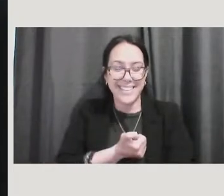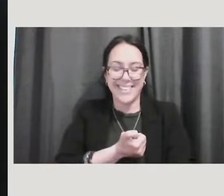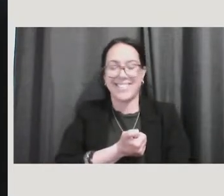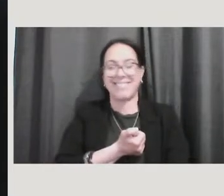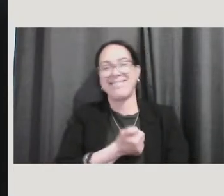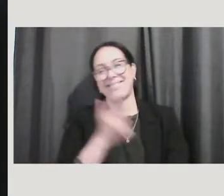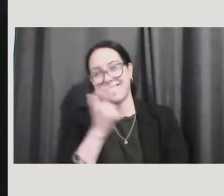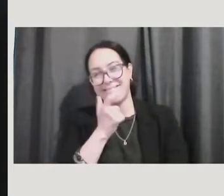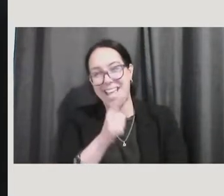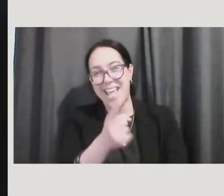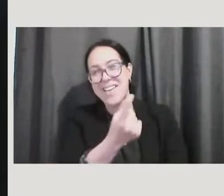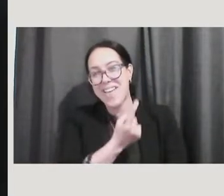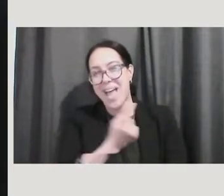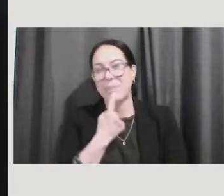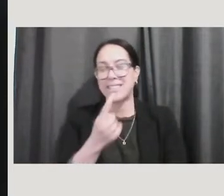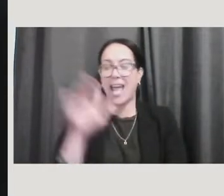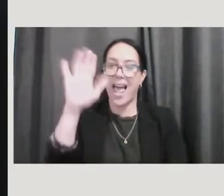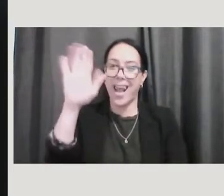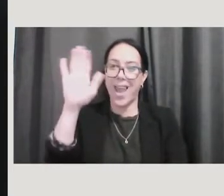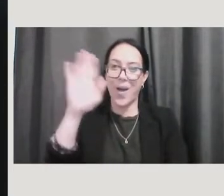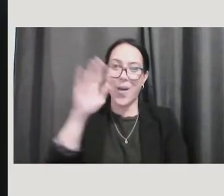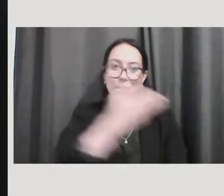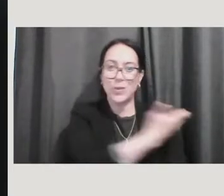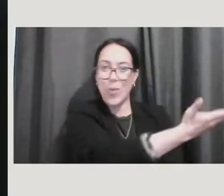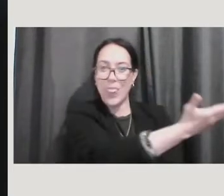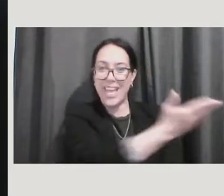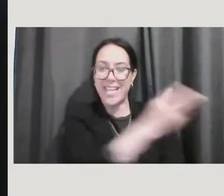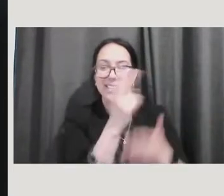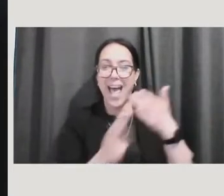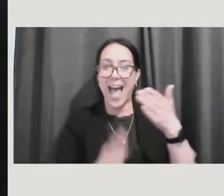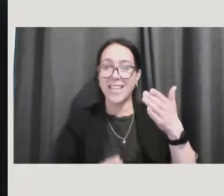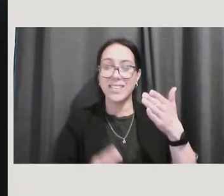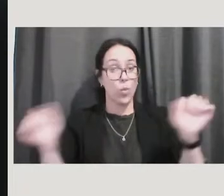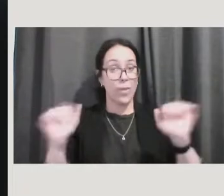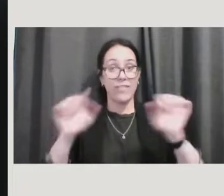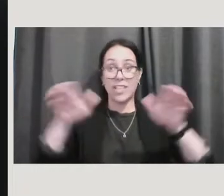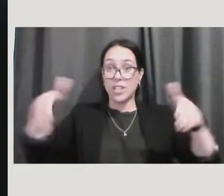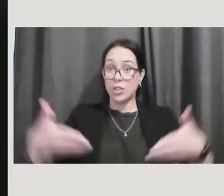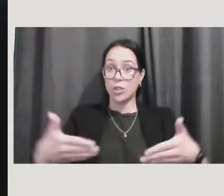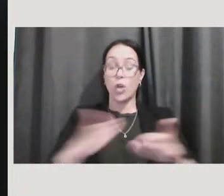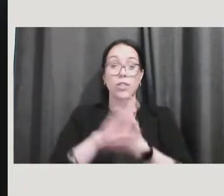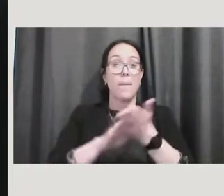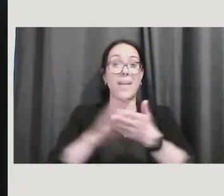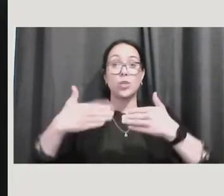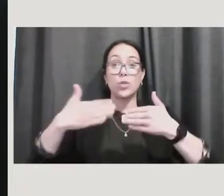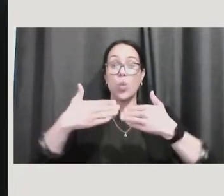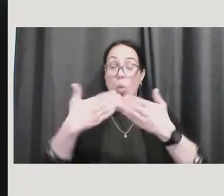and say hello to these artists we've introduced them to you the door is open meetings